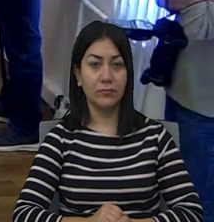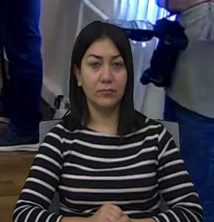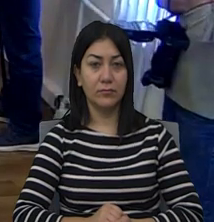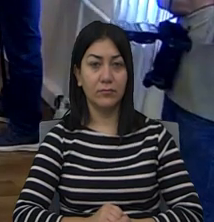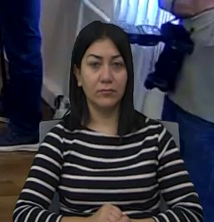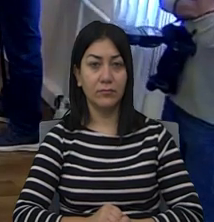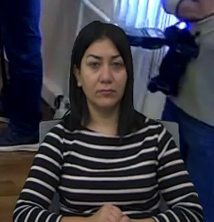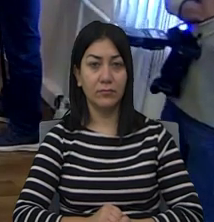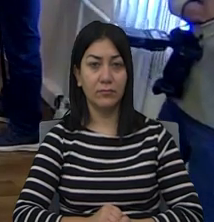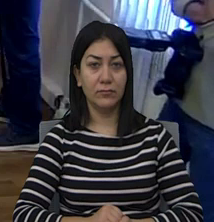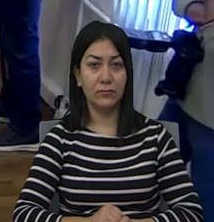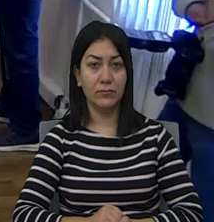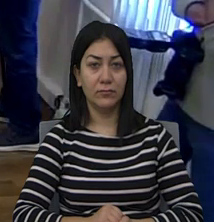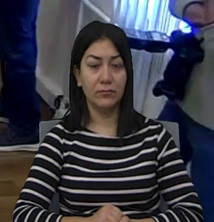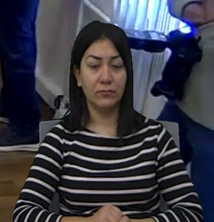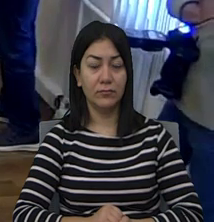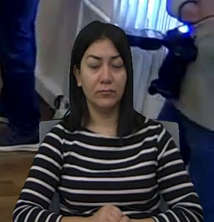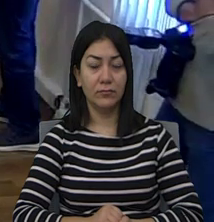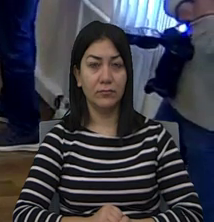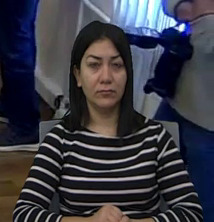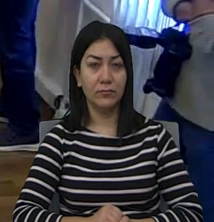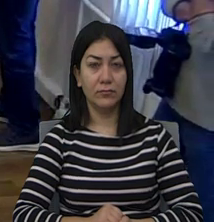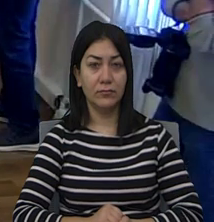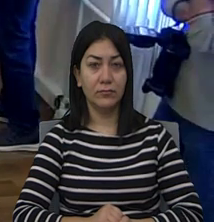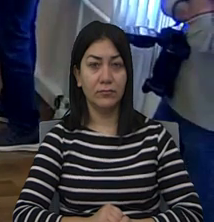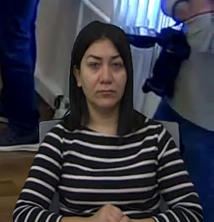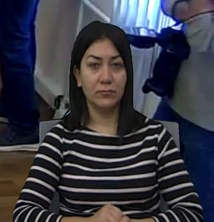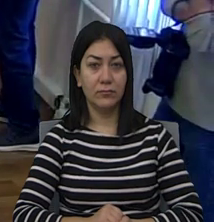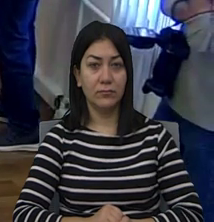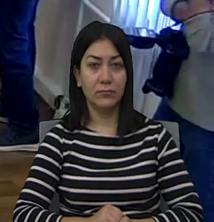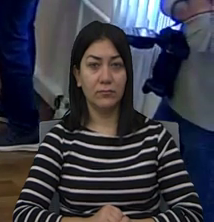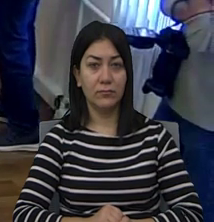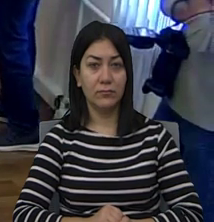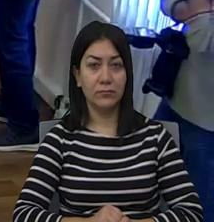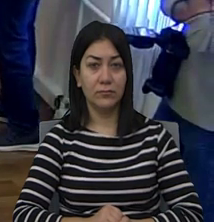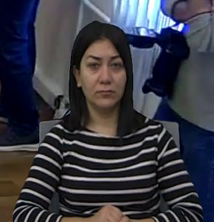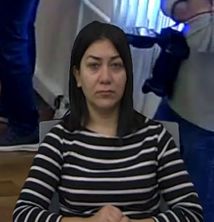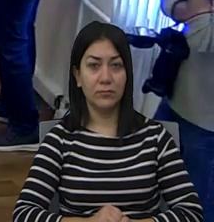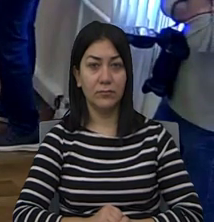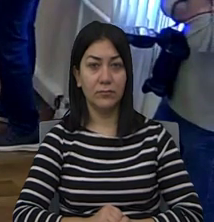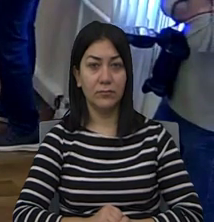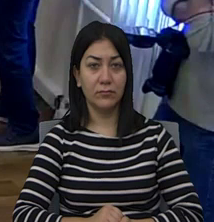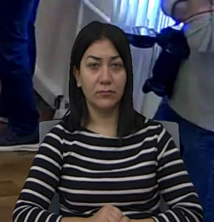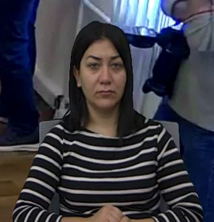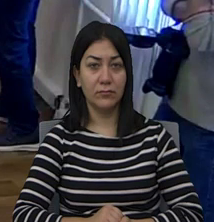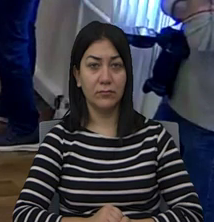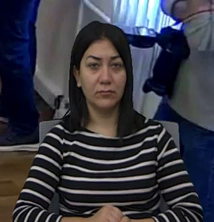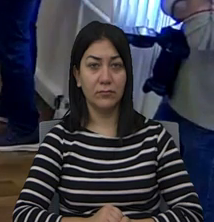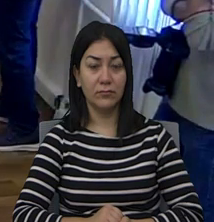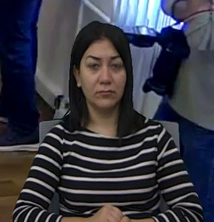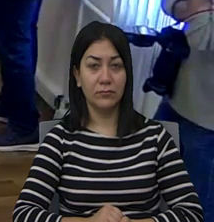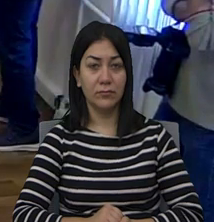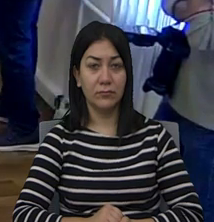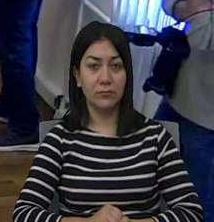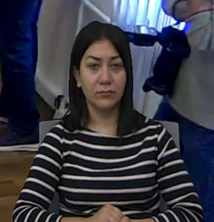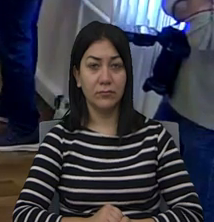And the members of the Central Electoral Commission and also the staff of the commission, whoever is involved in the management of